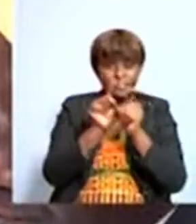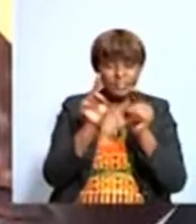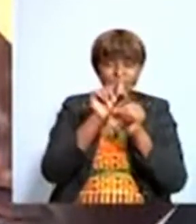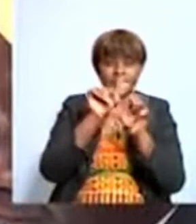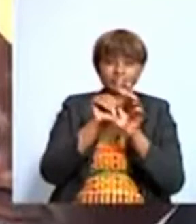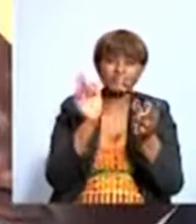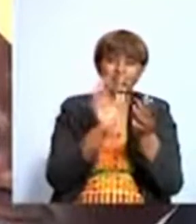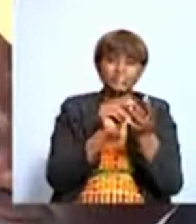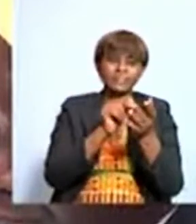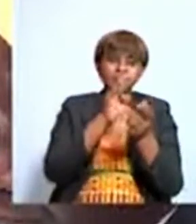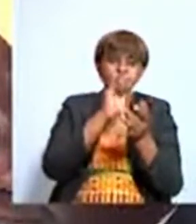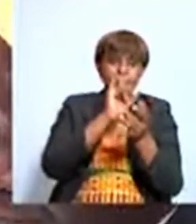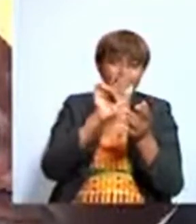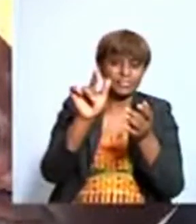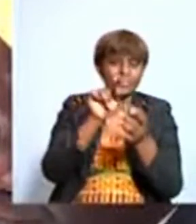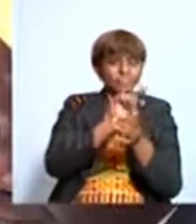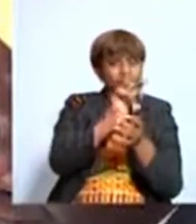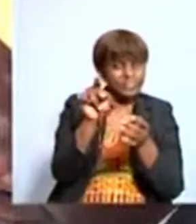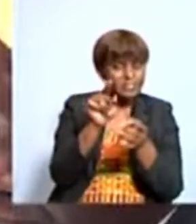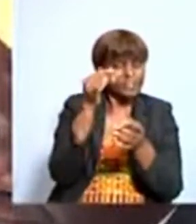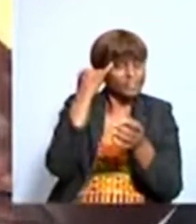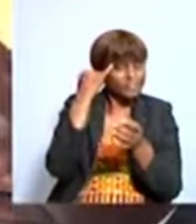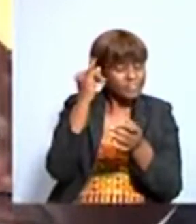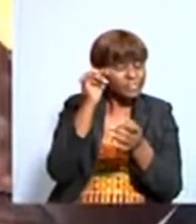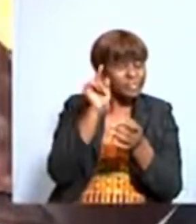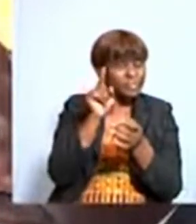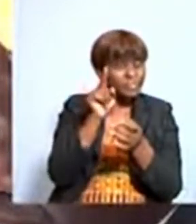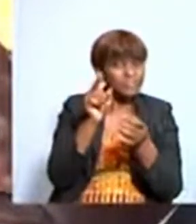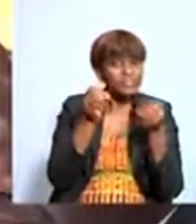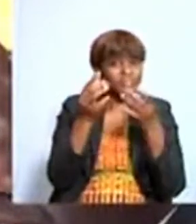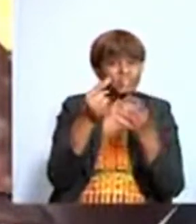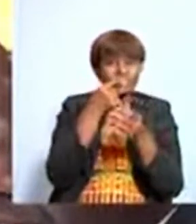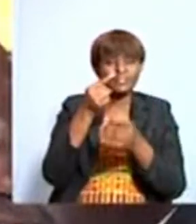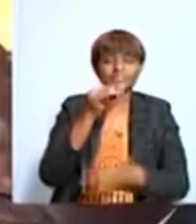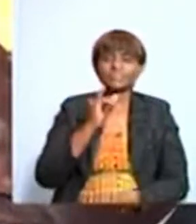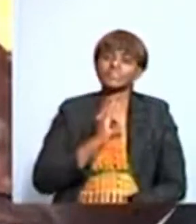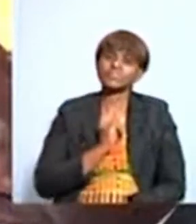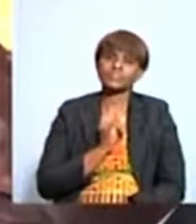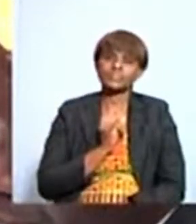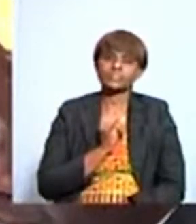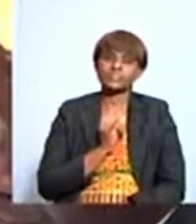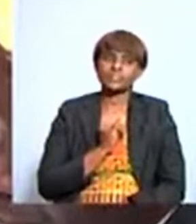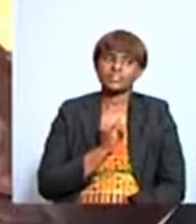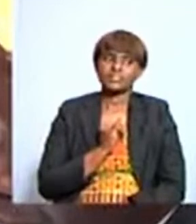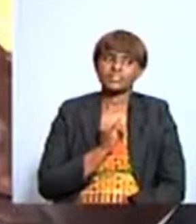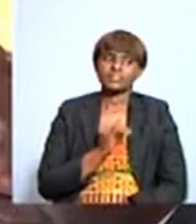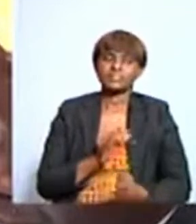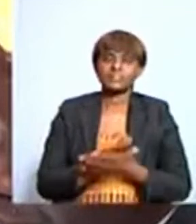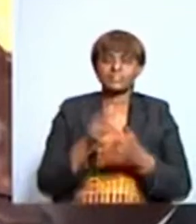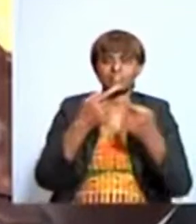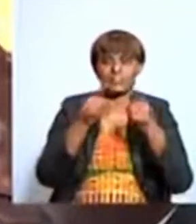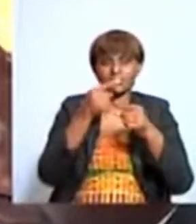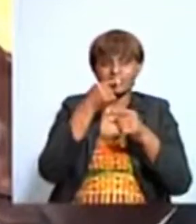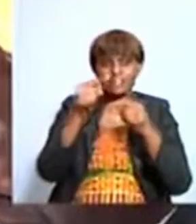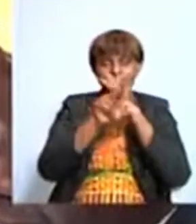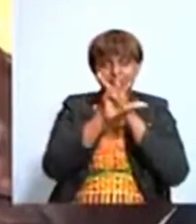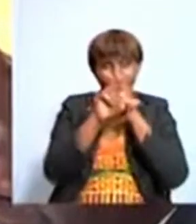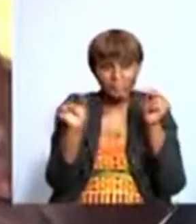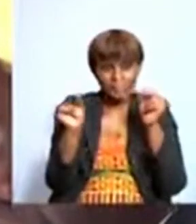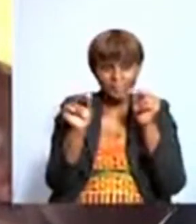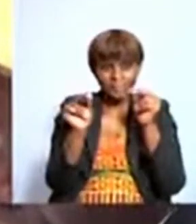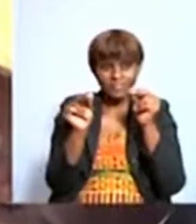bill. As many are of that opinion say aye. Of the contrary say